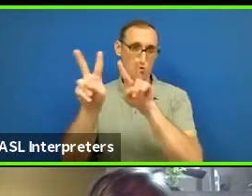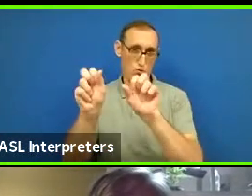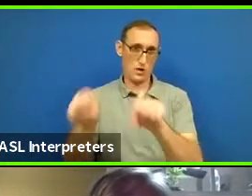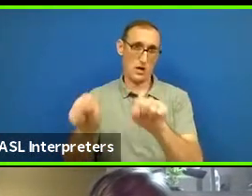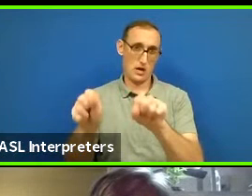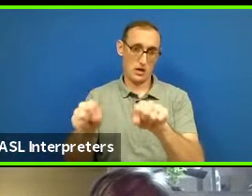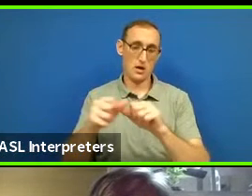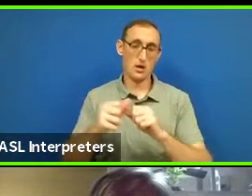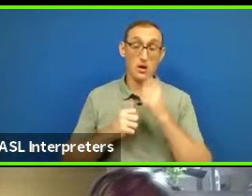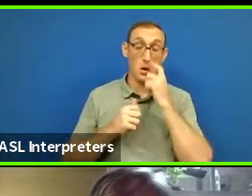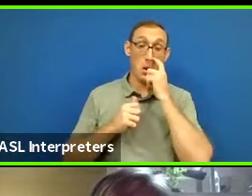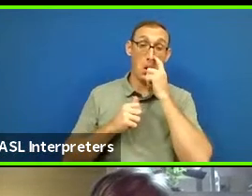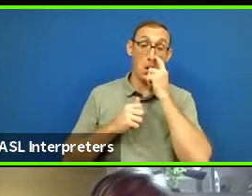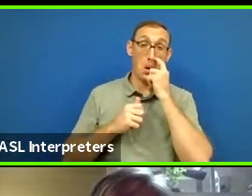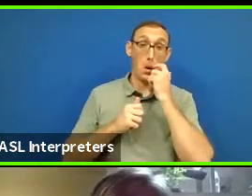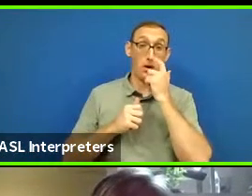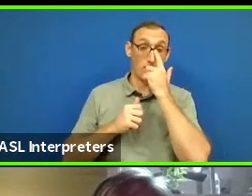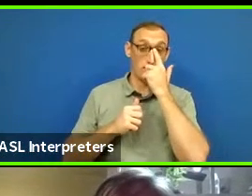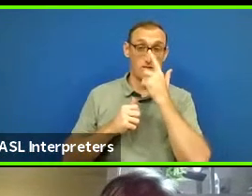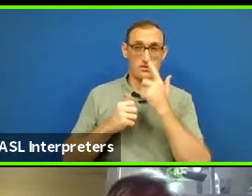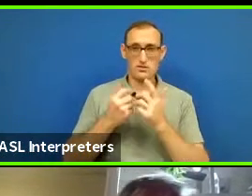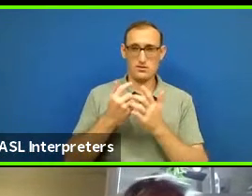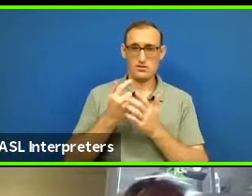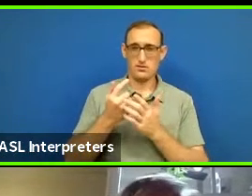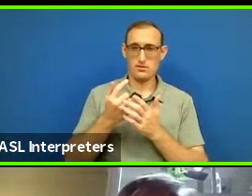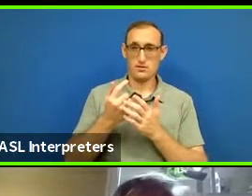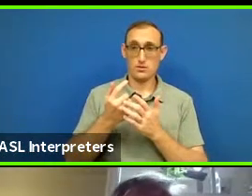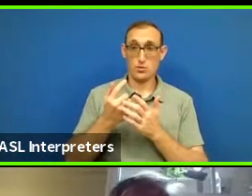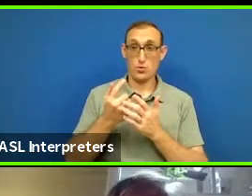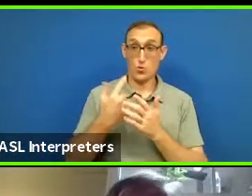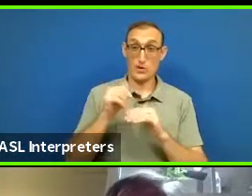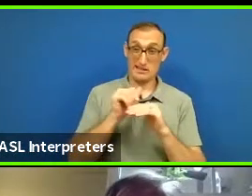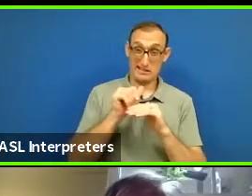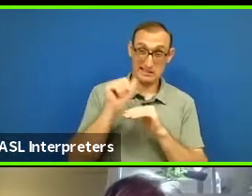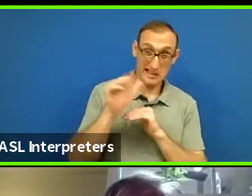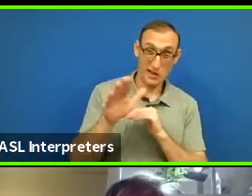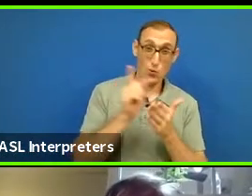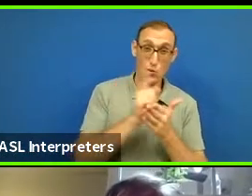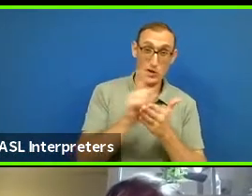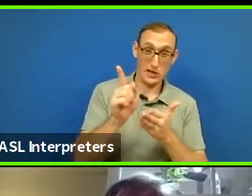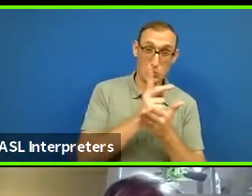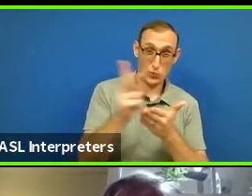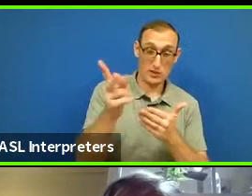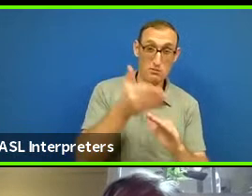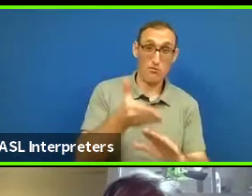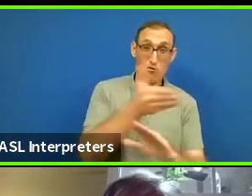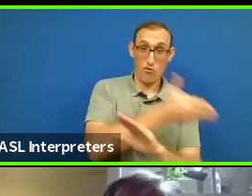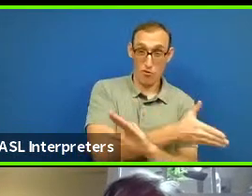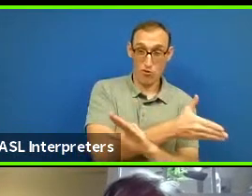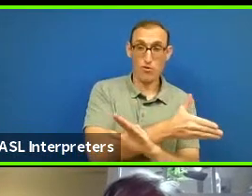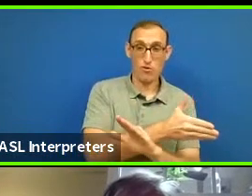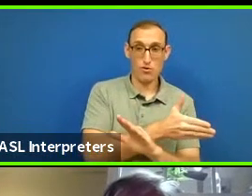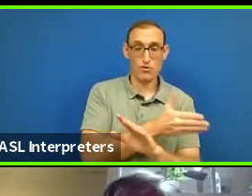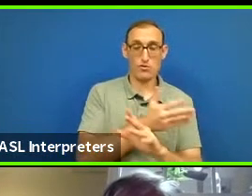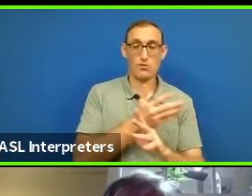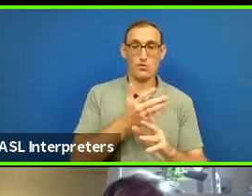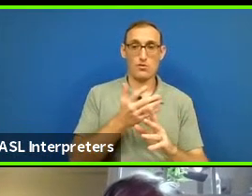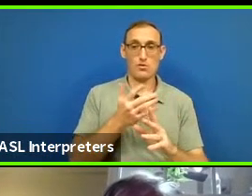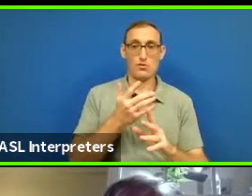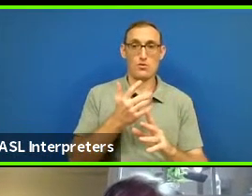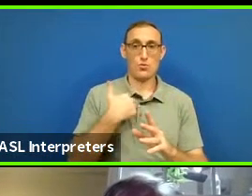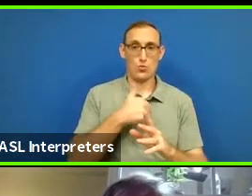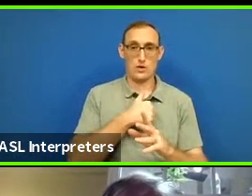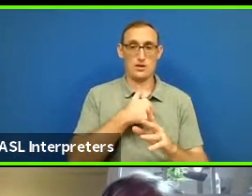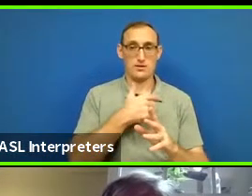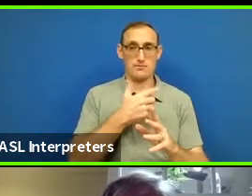even, you know, when we send things out a week and 2 weeks in advance, unfortunately, we frequently do not get the level of